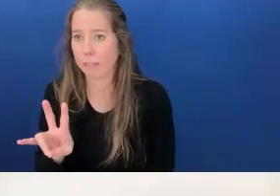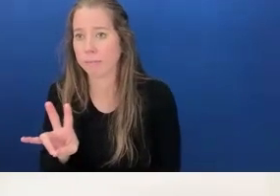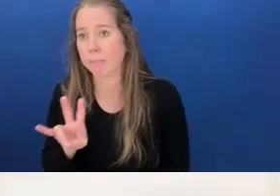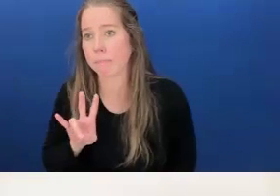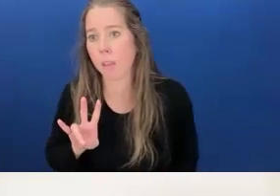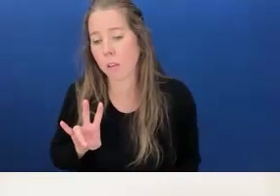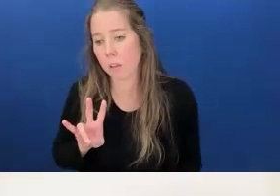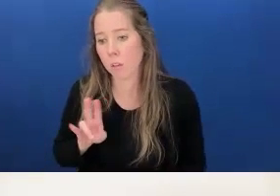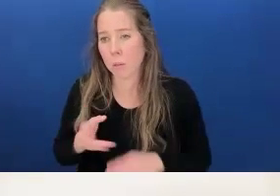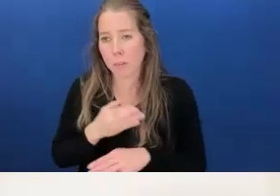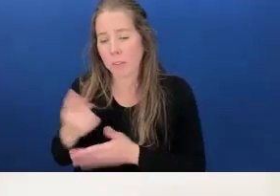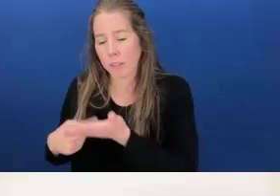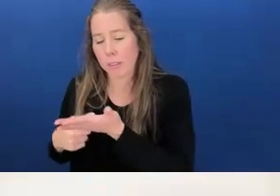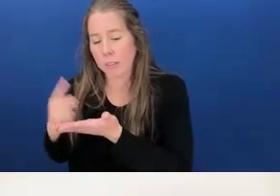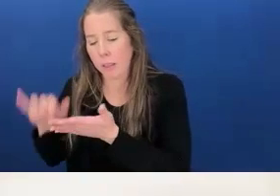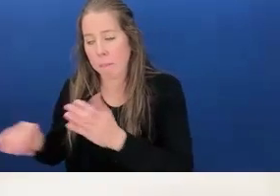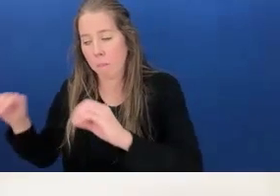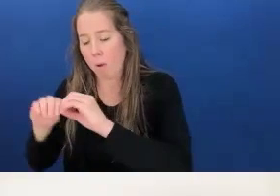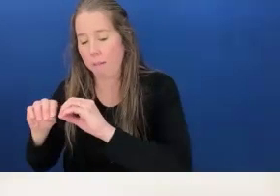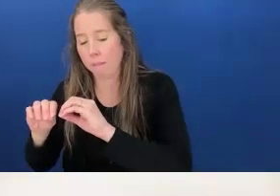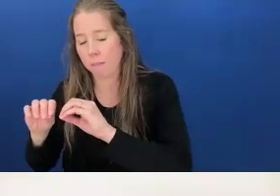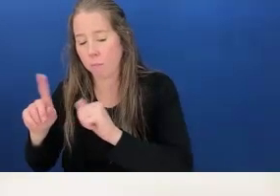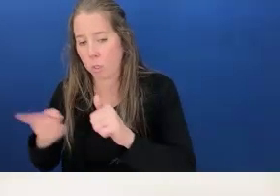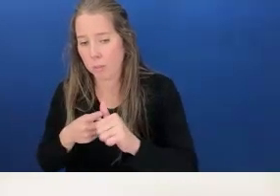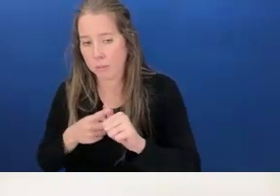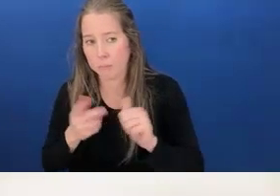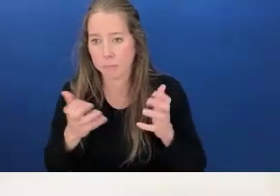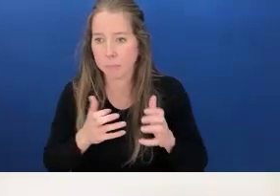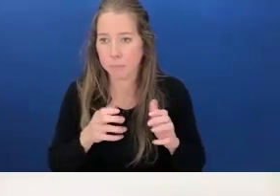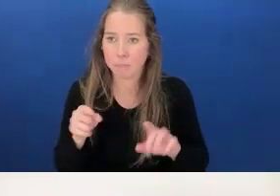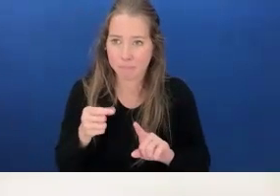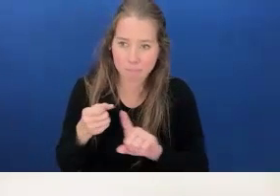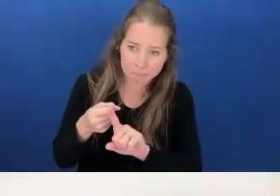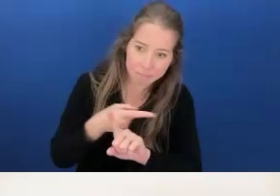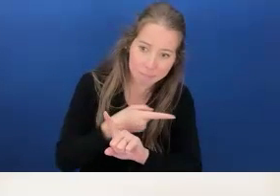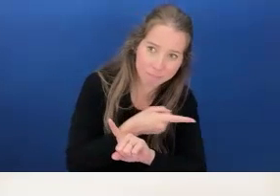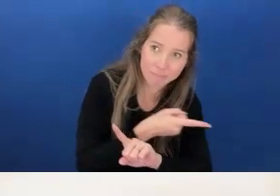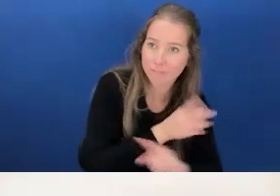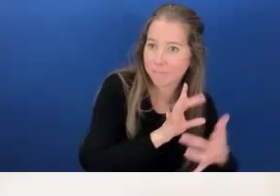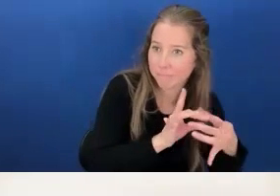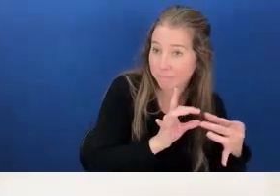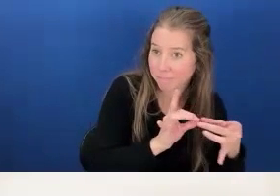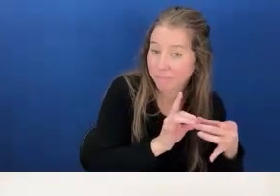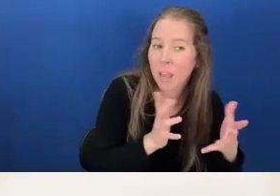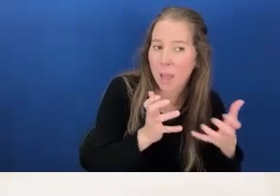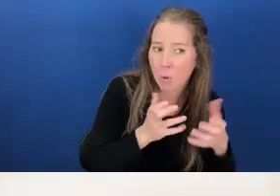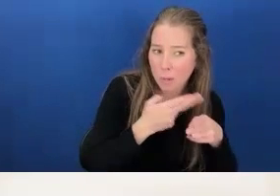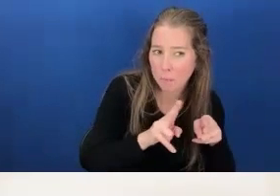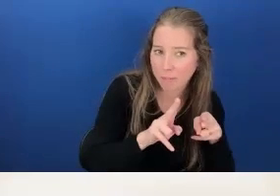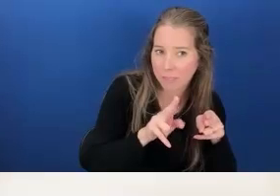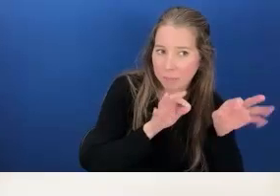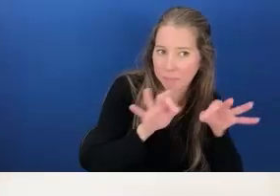before I go into that though, we're going to jump into a little rabbit hole for a minute, and I'm going to briefly